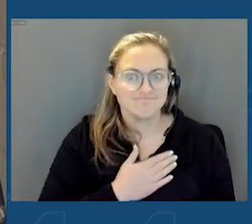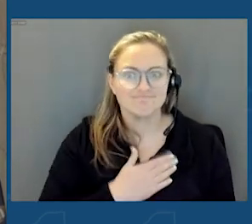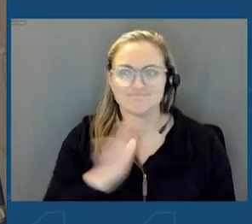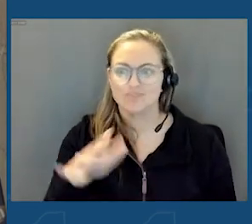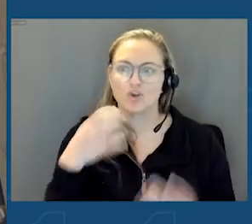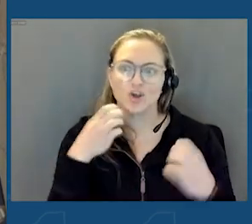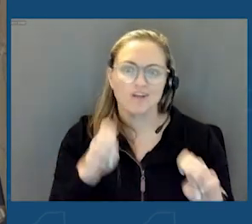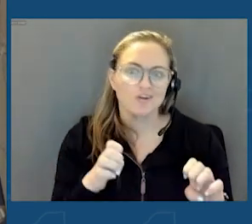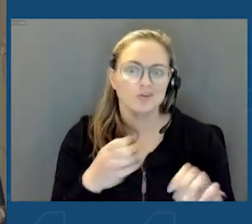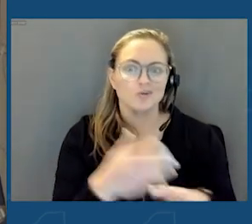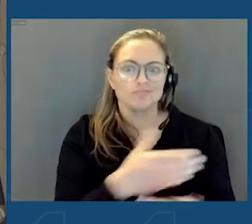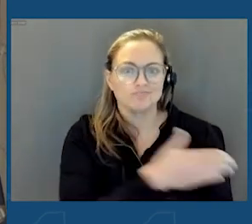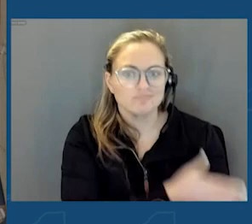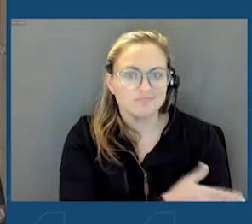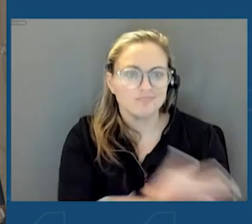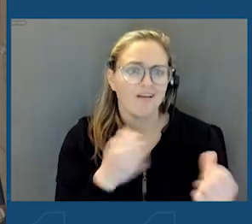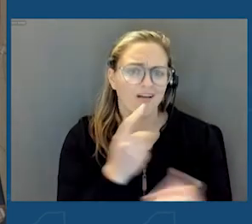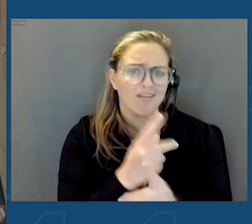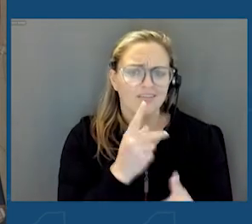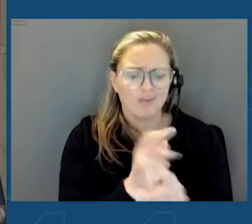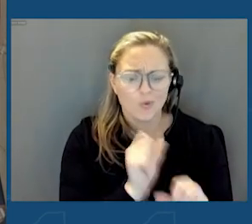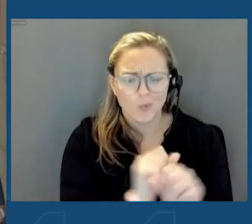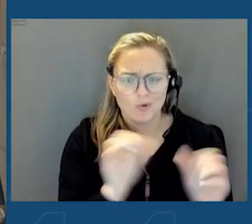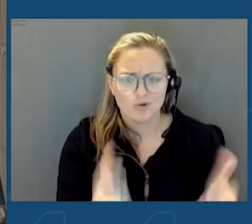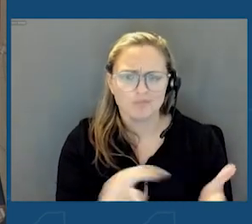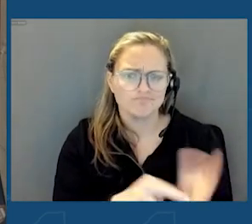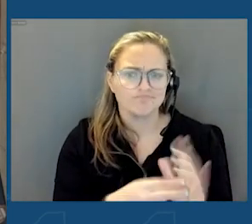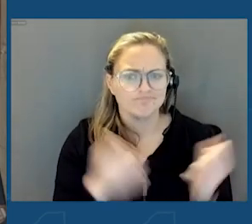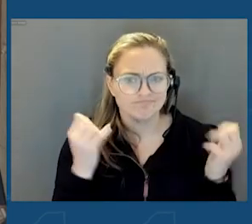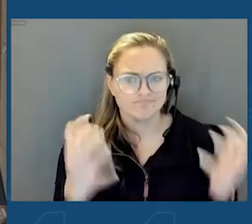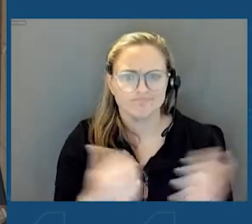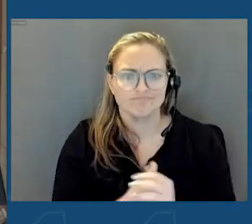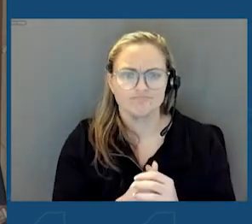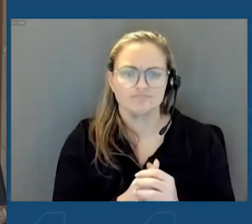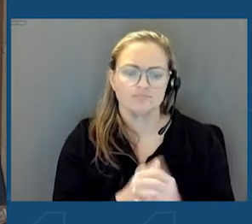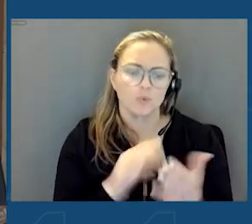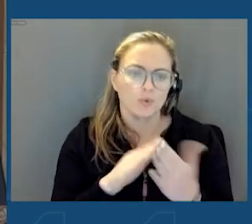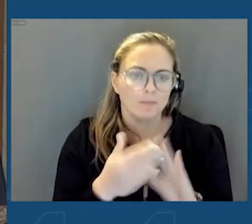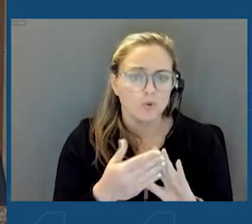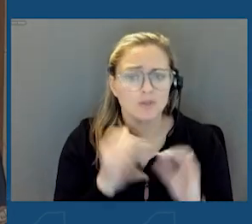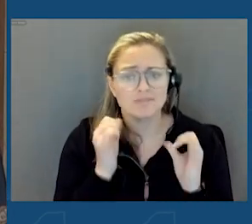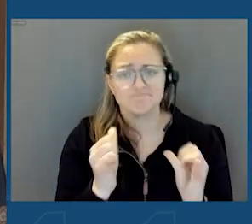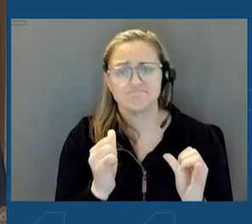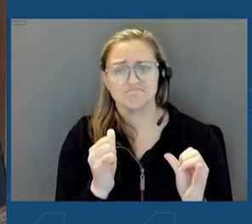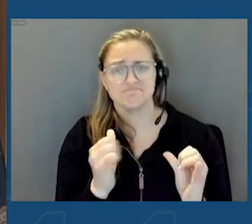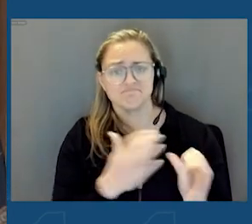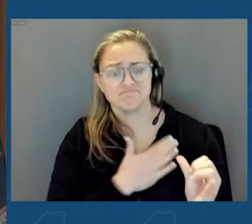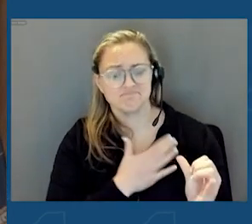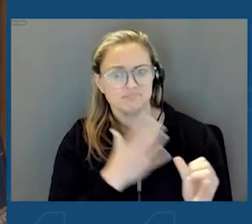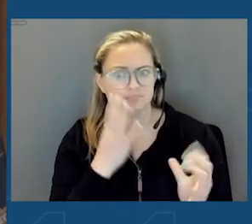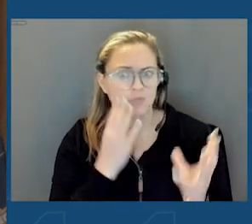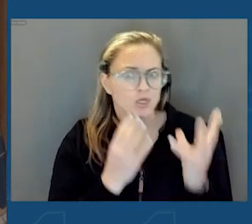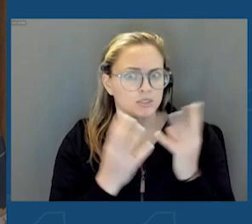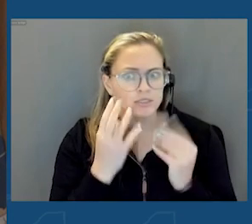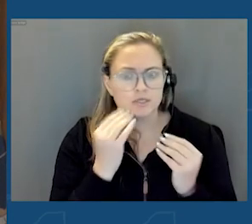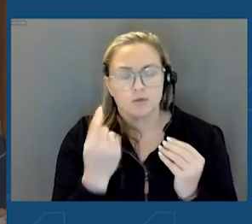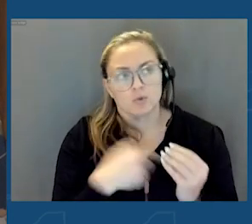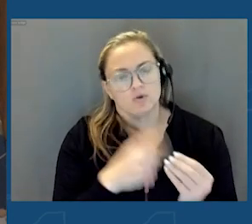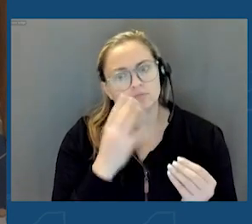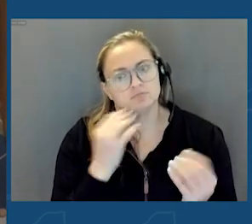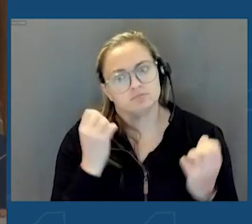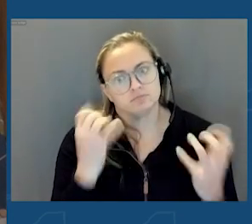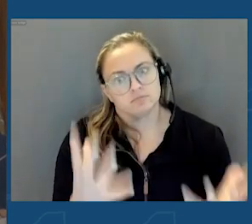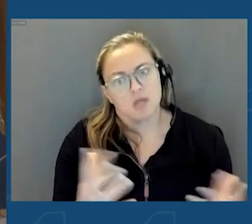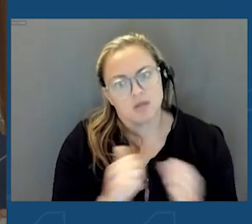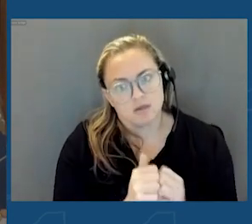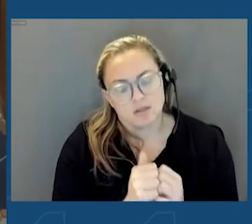strengthen the healthcare workforce. It really means a lot to communities like mine that have been through so much. We've all been through so much together. I